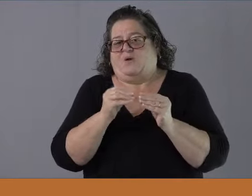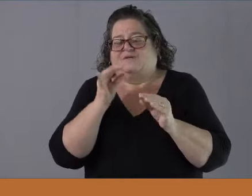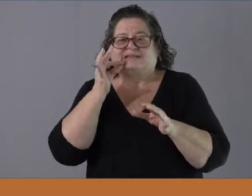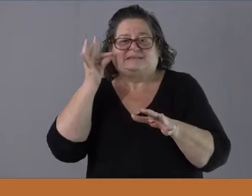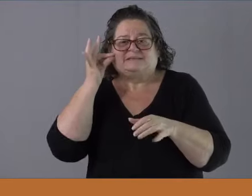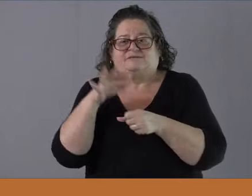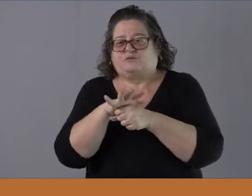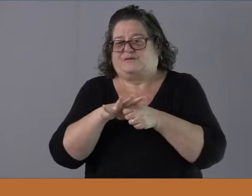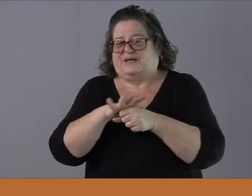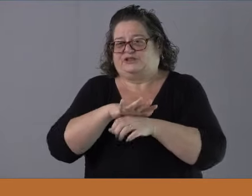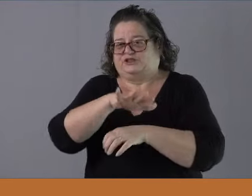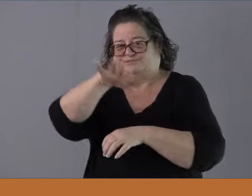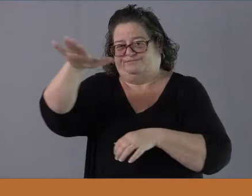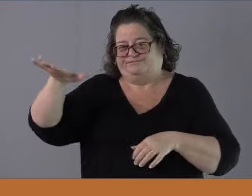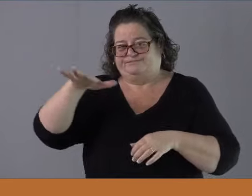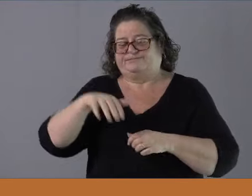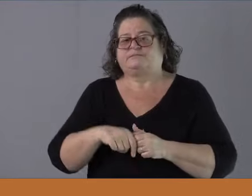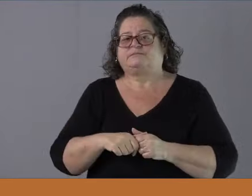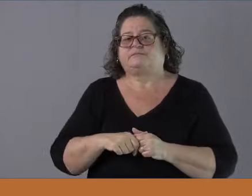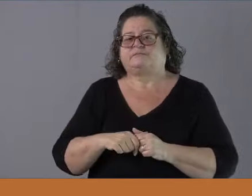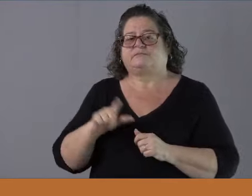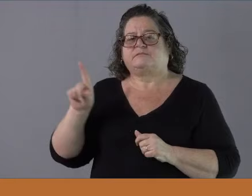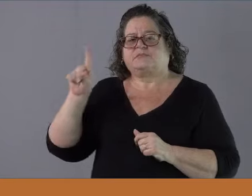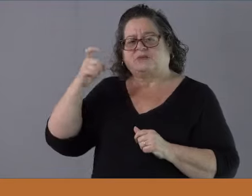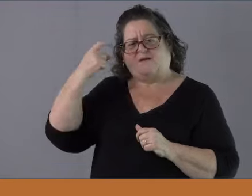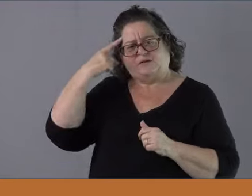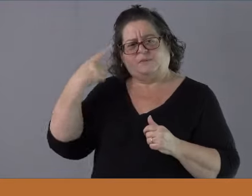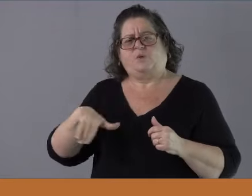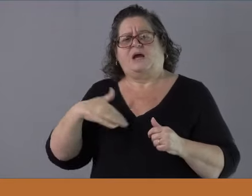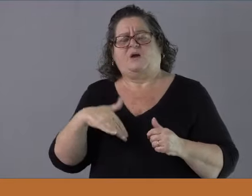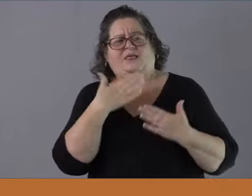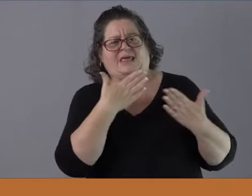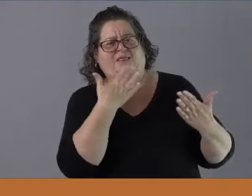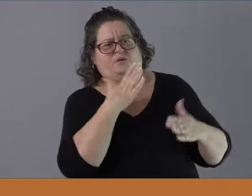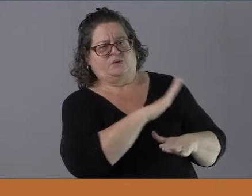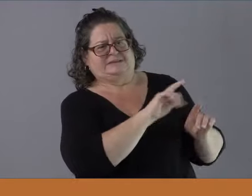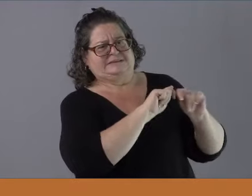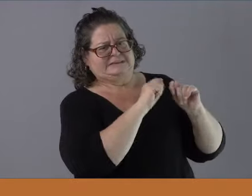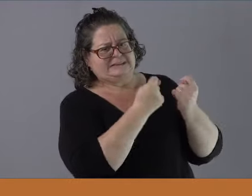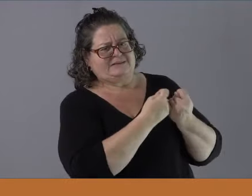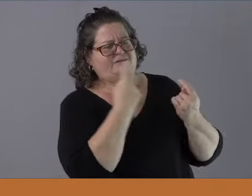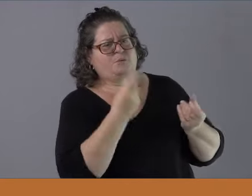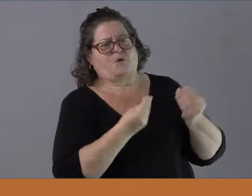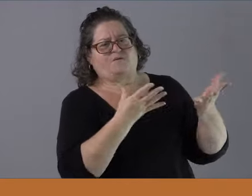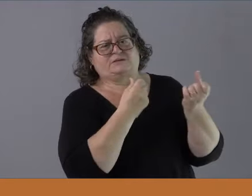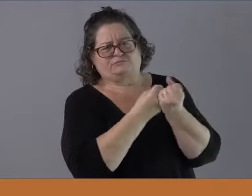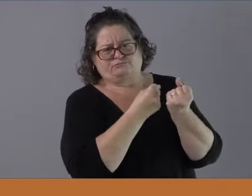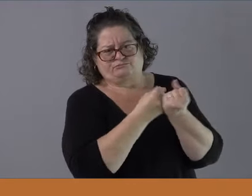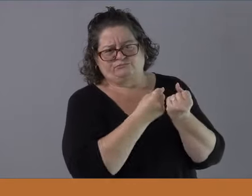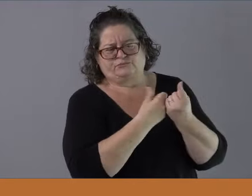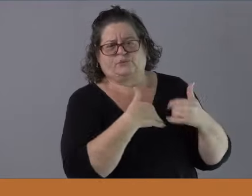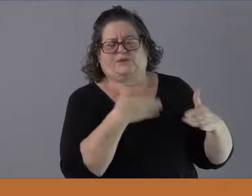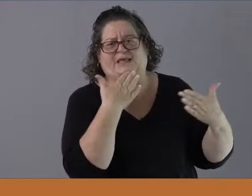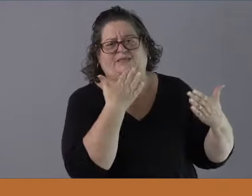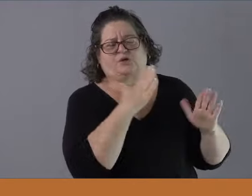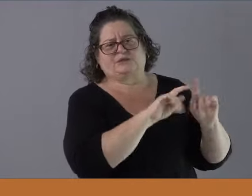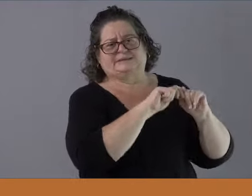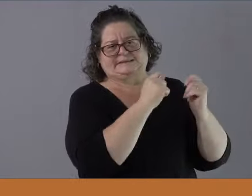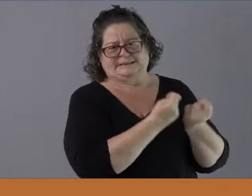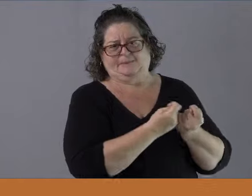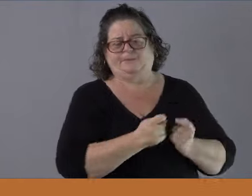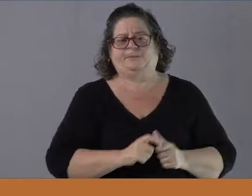team have been on every front throughout the pandemic, and very grateful to the team as well. So thank you. Sir. I